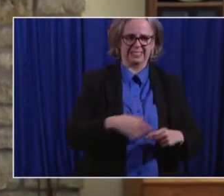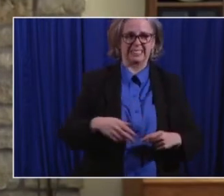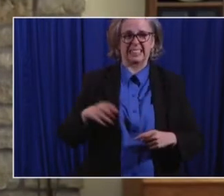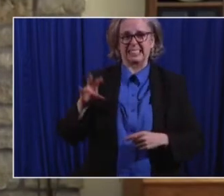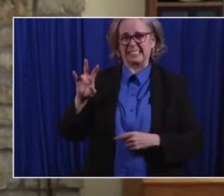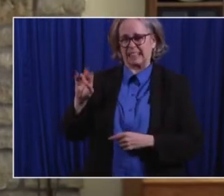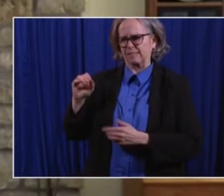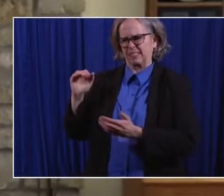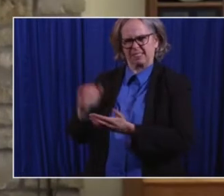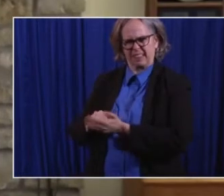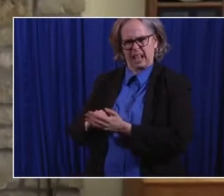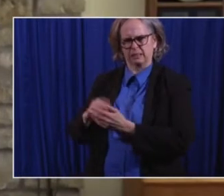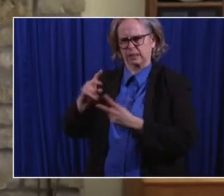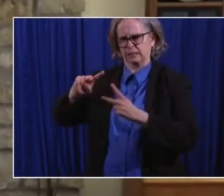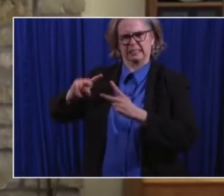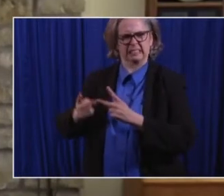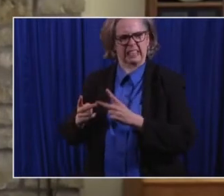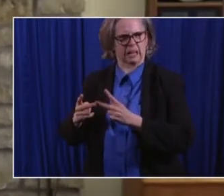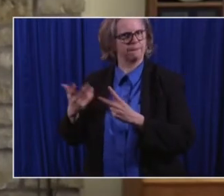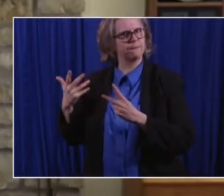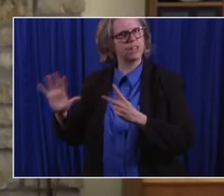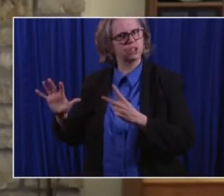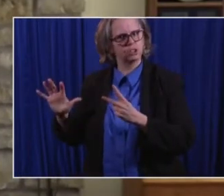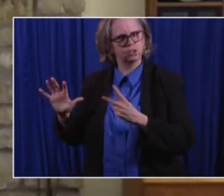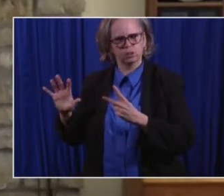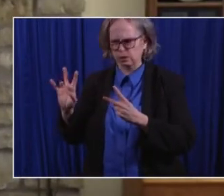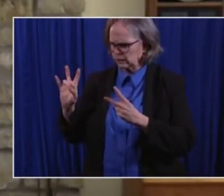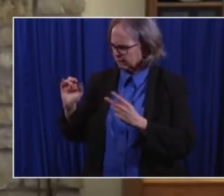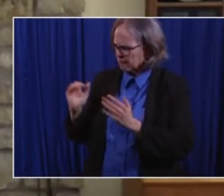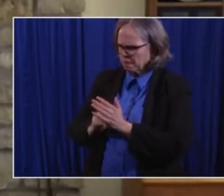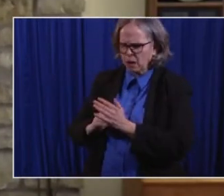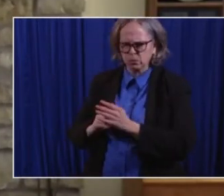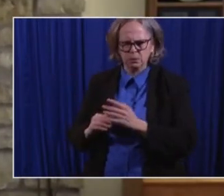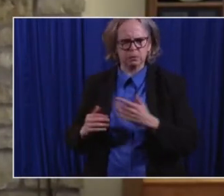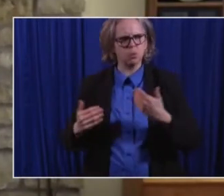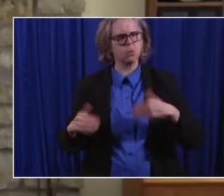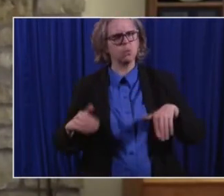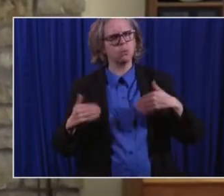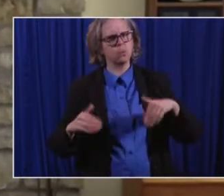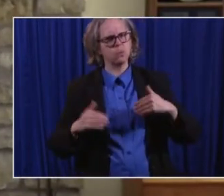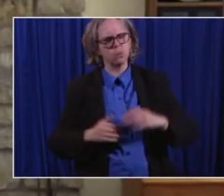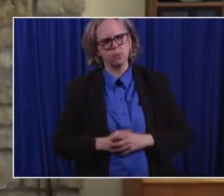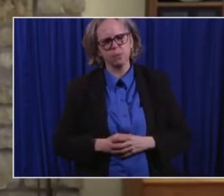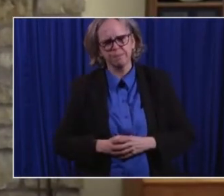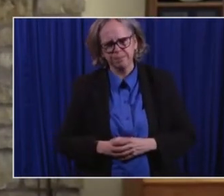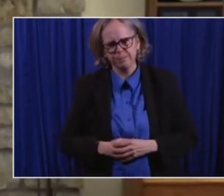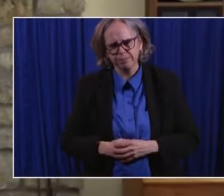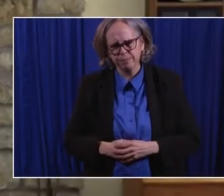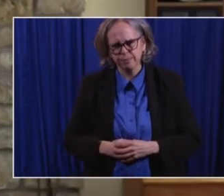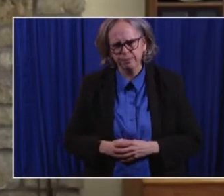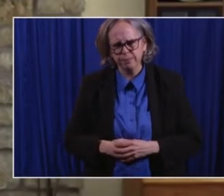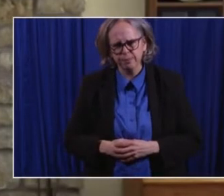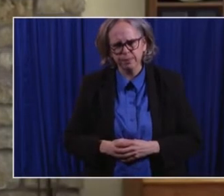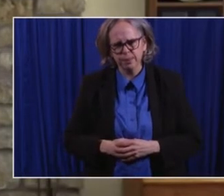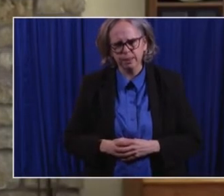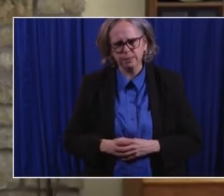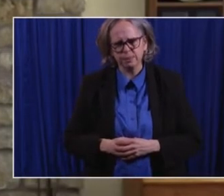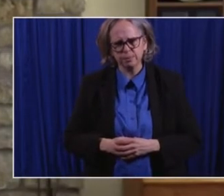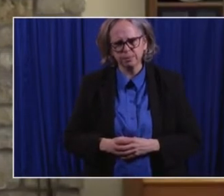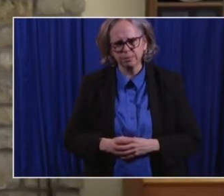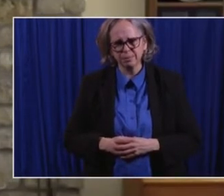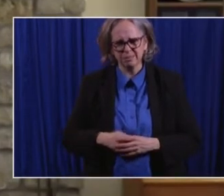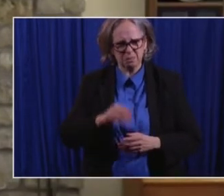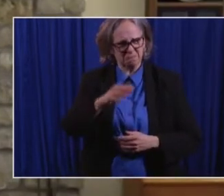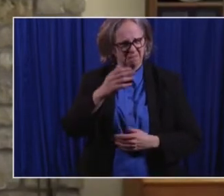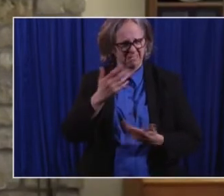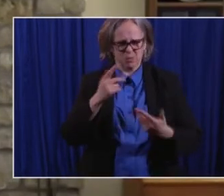their second shot as well. Now, as part of our commitment to protecting those in our nursing